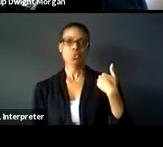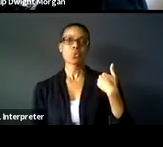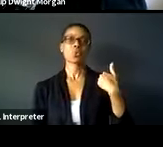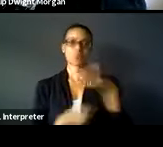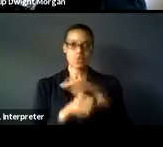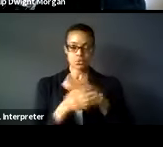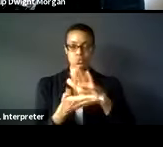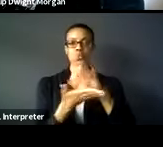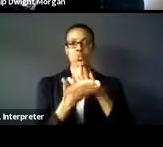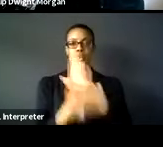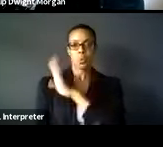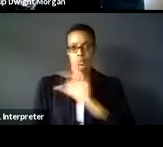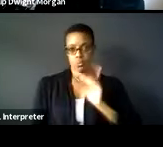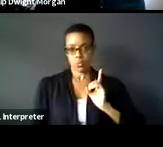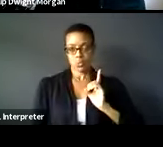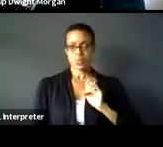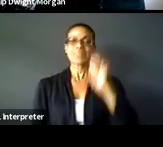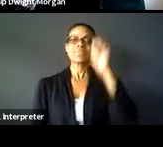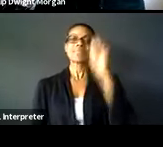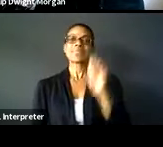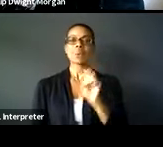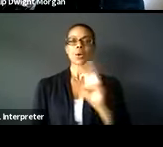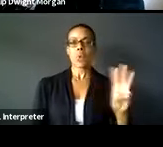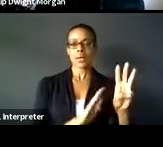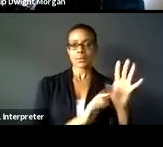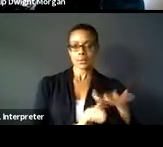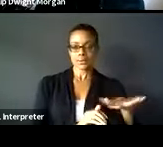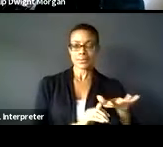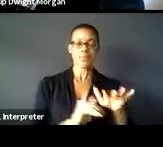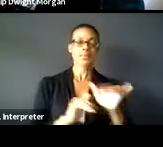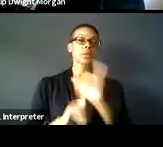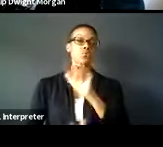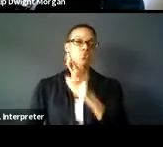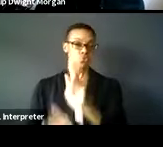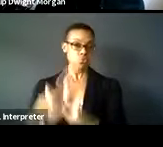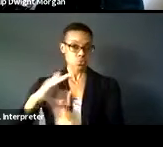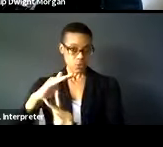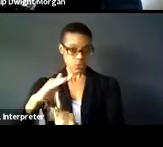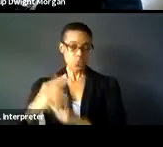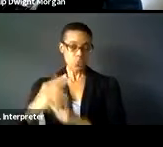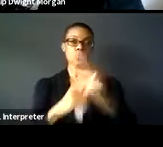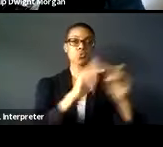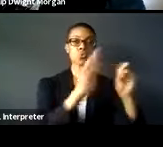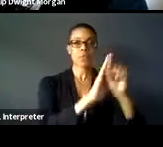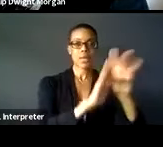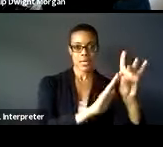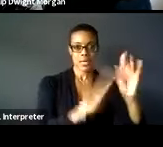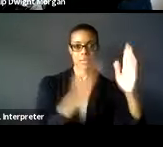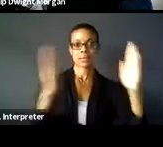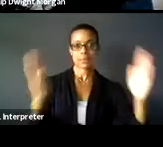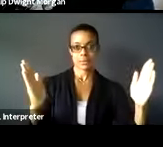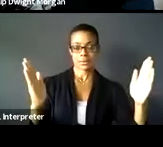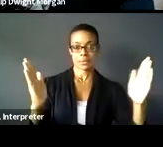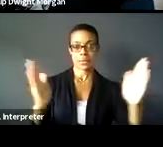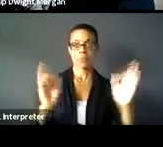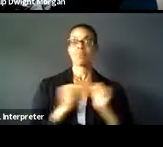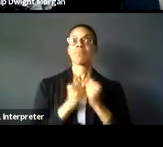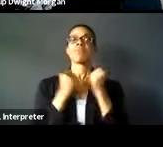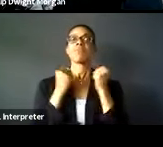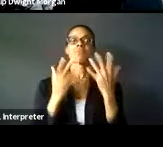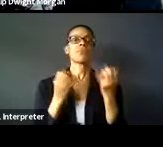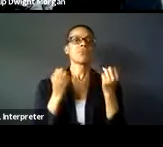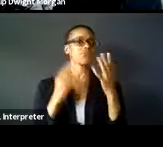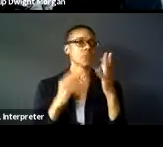Parkdale, it's a school that goes from junior kindergarten through grade 8. And we're a highly diverse school,